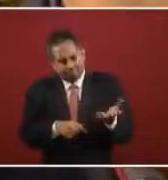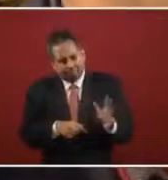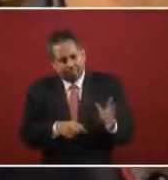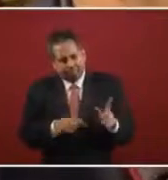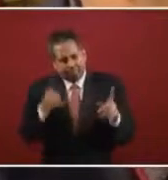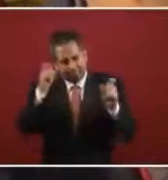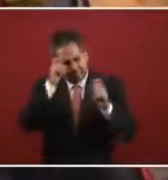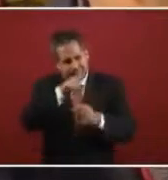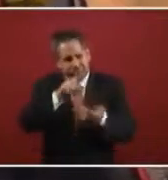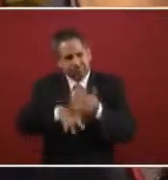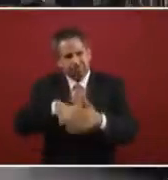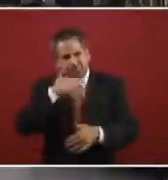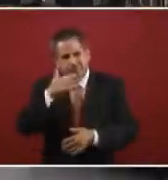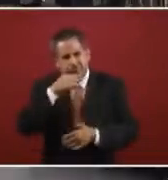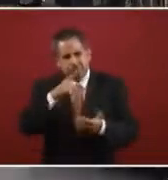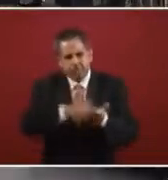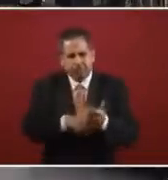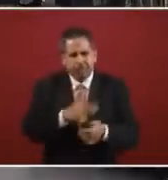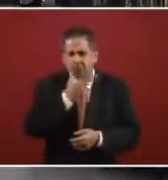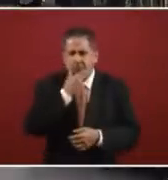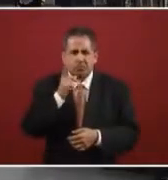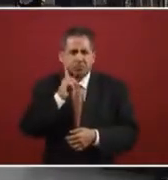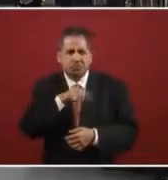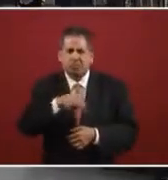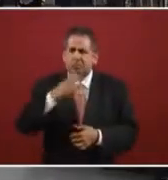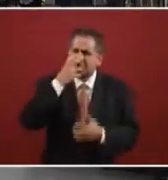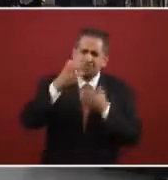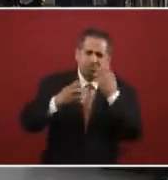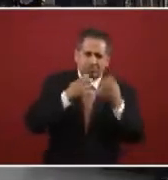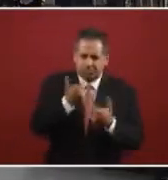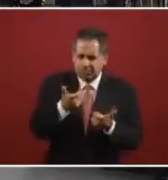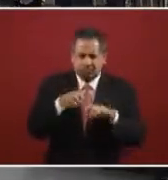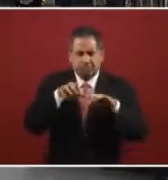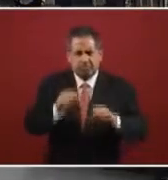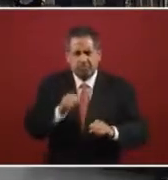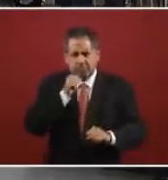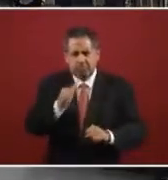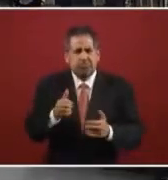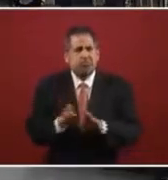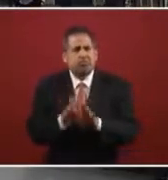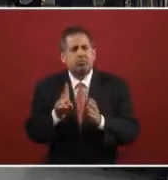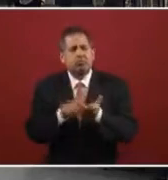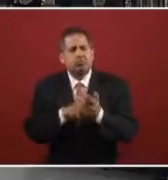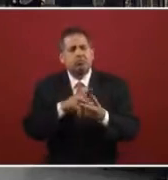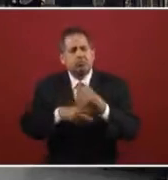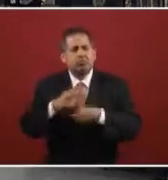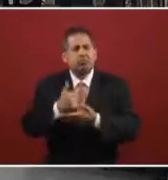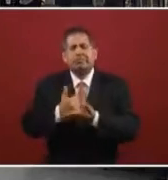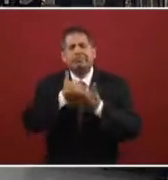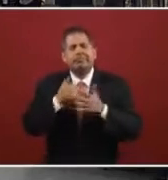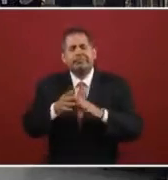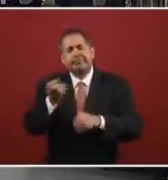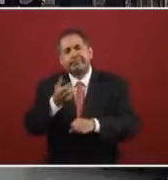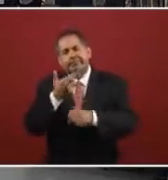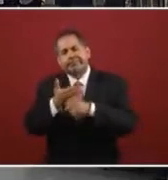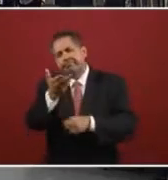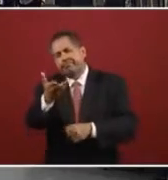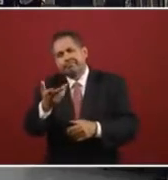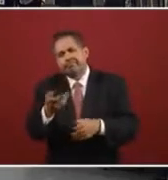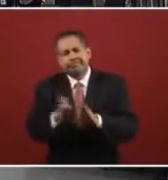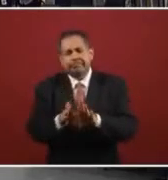dura la tacuachada para allá. Las that mujeres, they're- los hombres, todos gritando y el dinero we're no all alcanza. they're ¿De qué manera yelling that we puede don't have ayudar enough money el for the secretario?